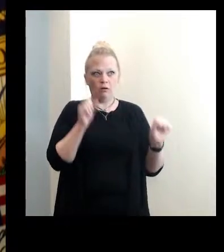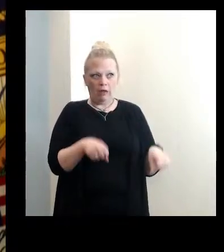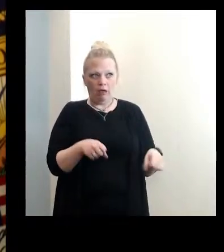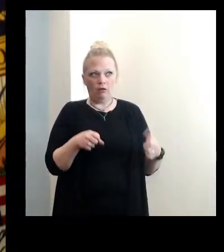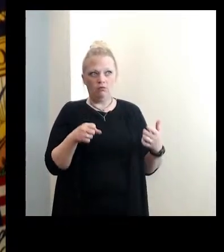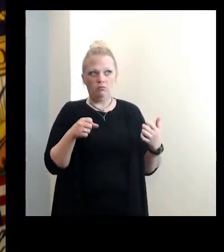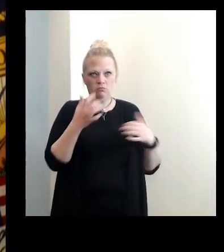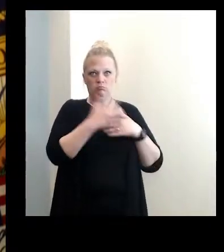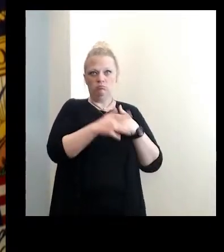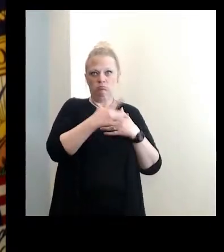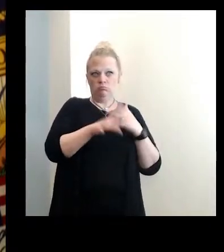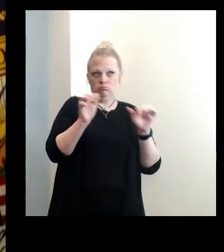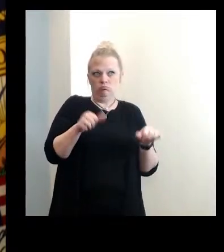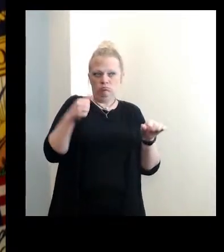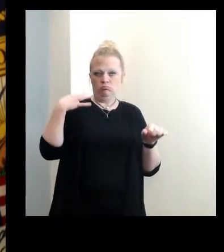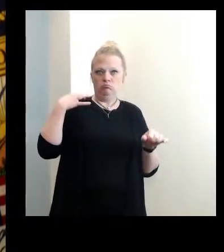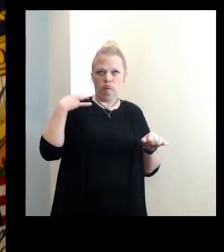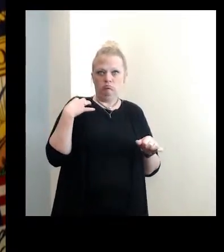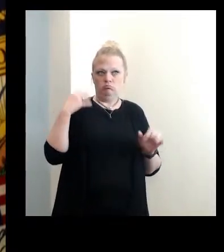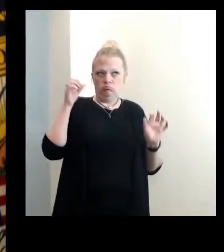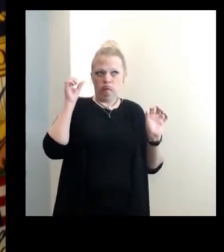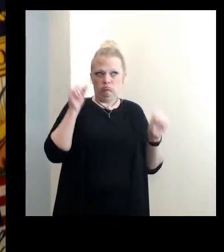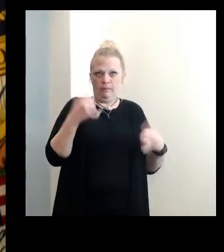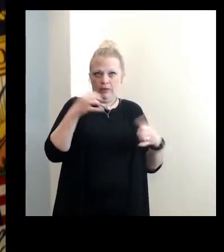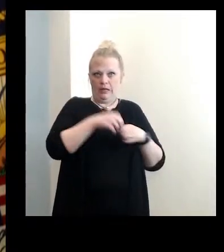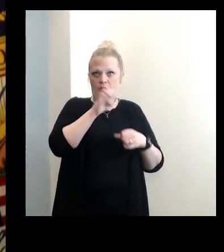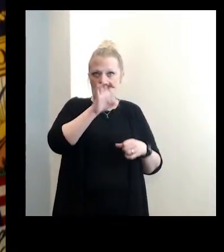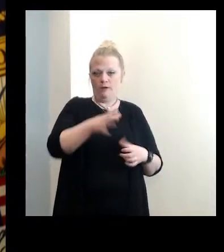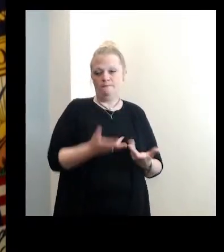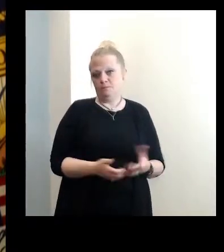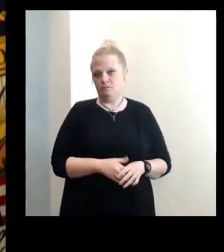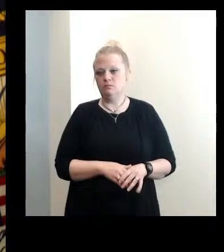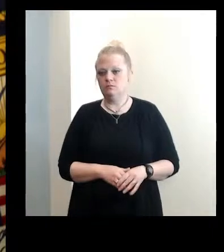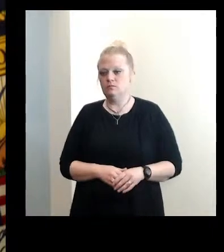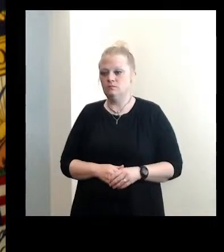the availability and eligibility to be played in Erie County.